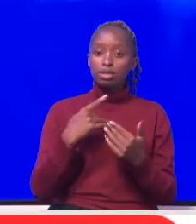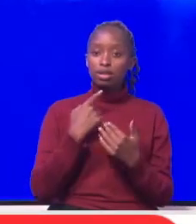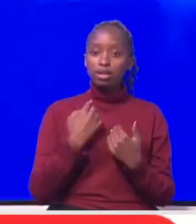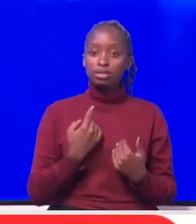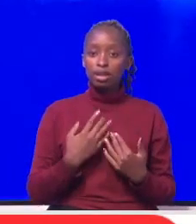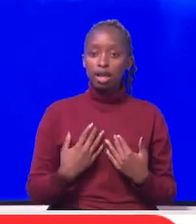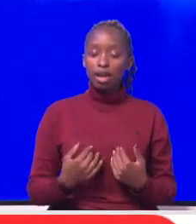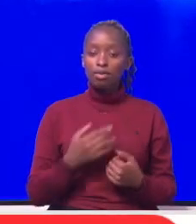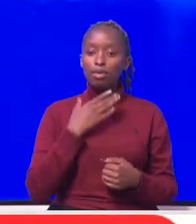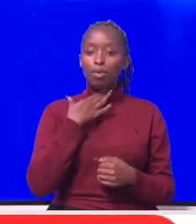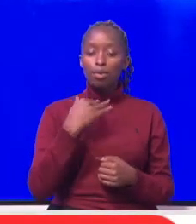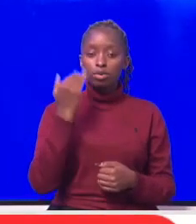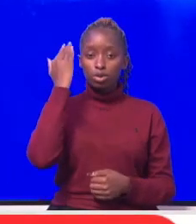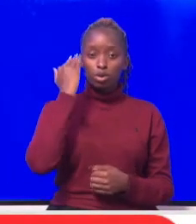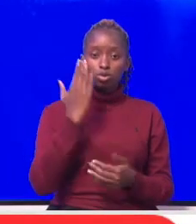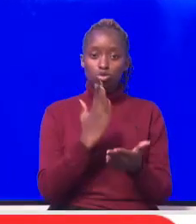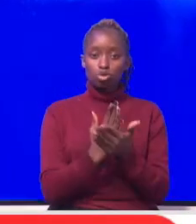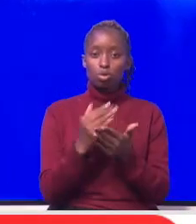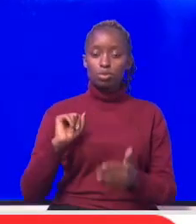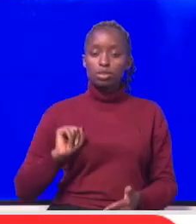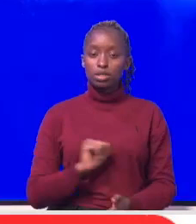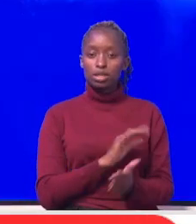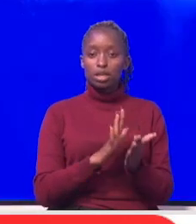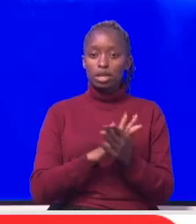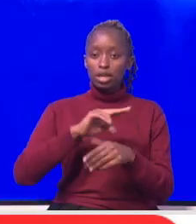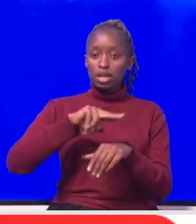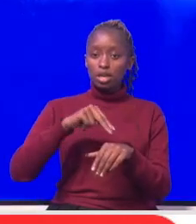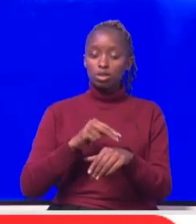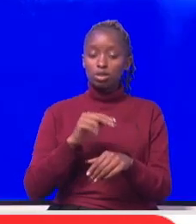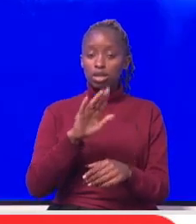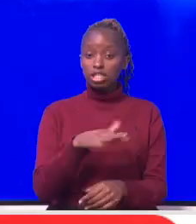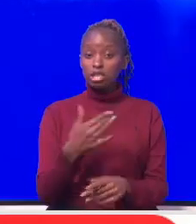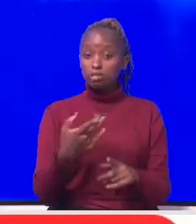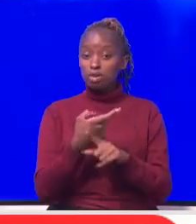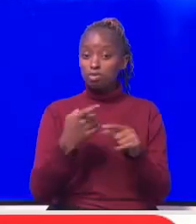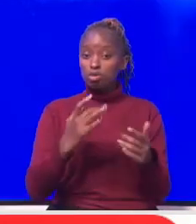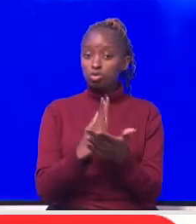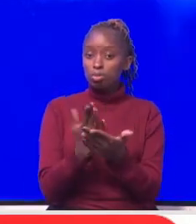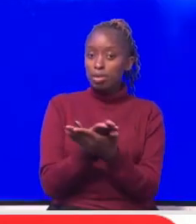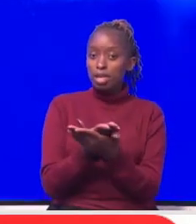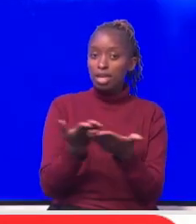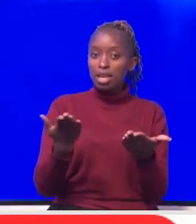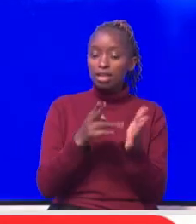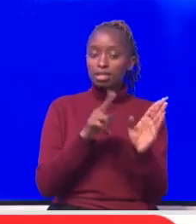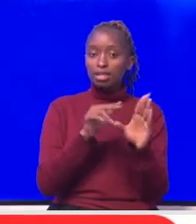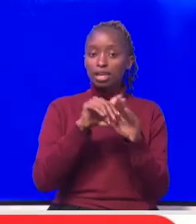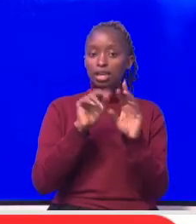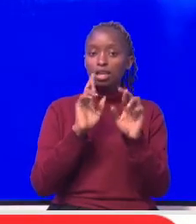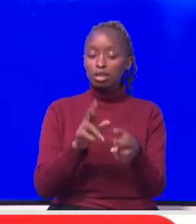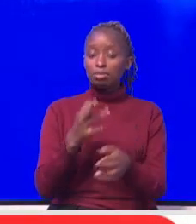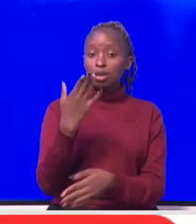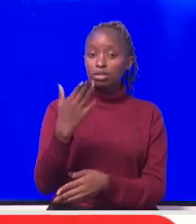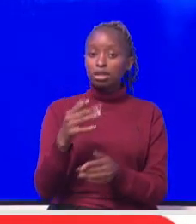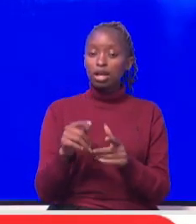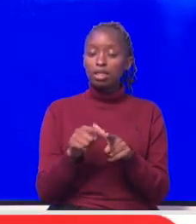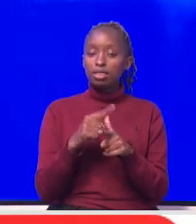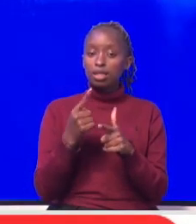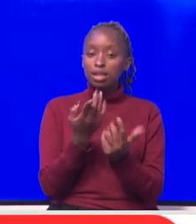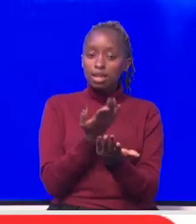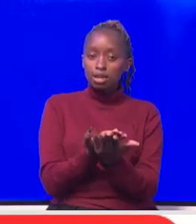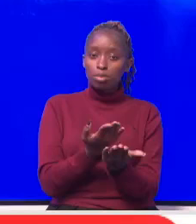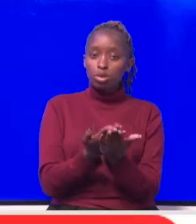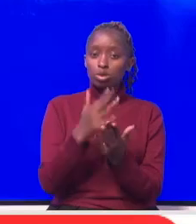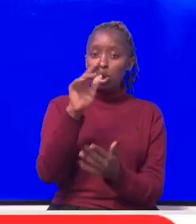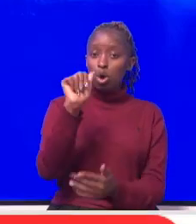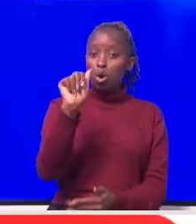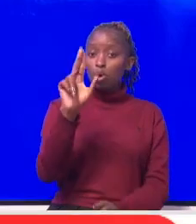the court to stop the Senate and the National Assembly from holding any sitting on the report for recommending the audit of